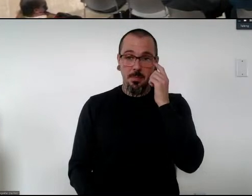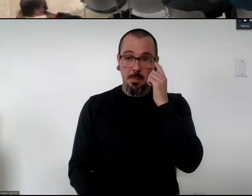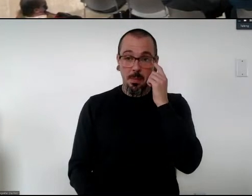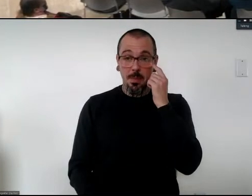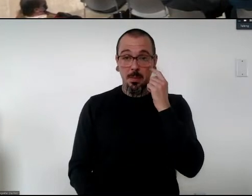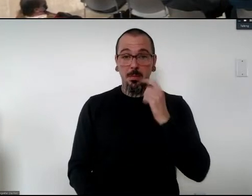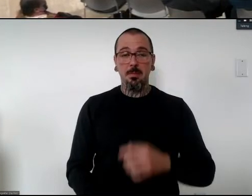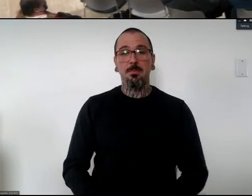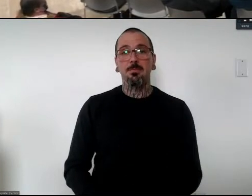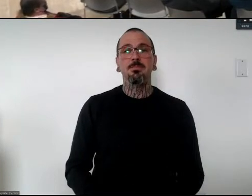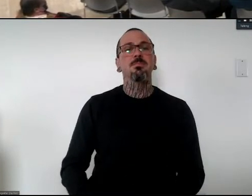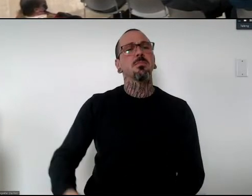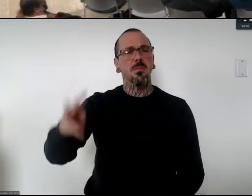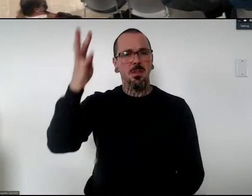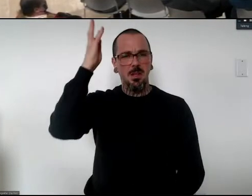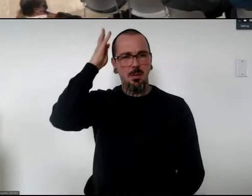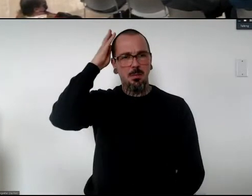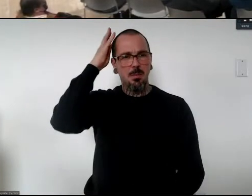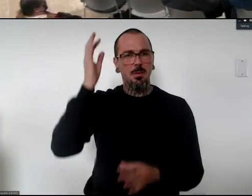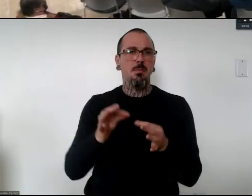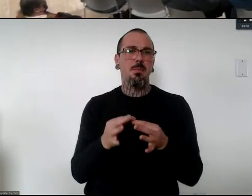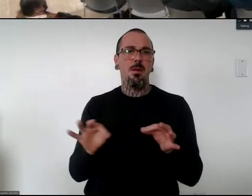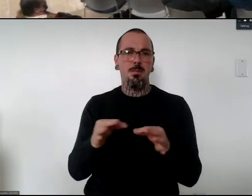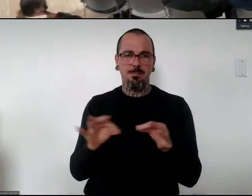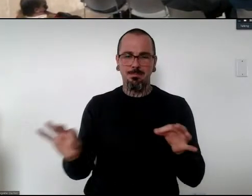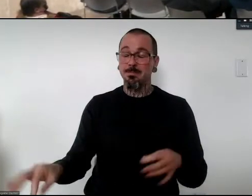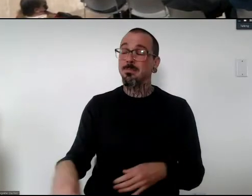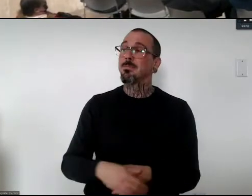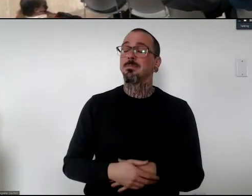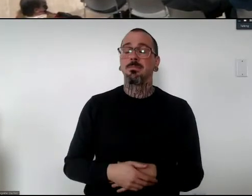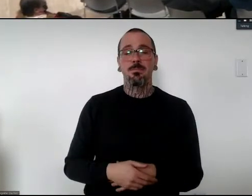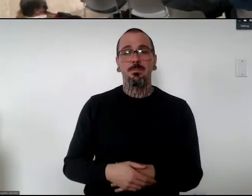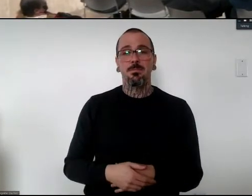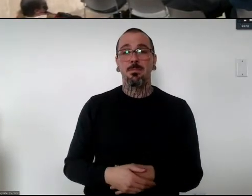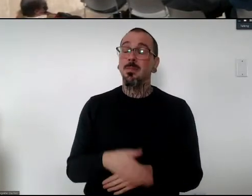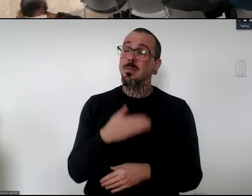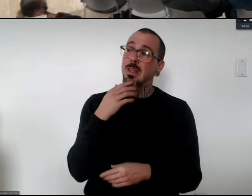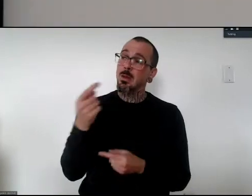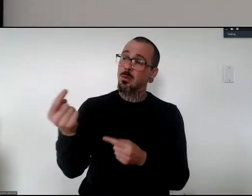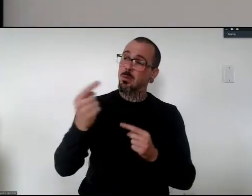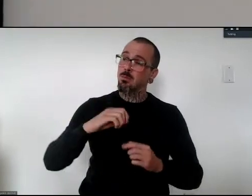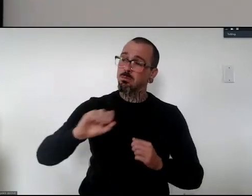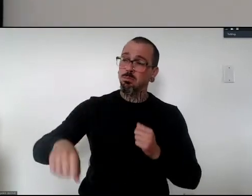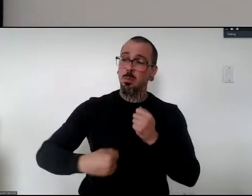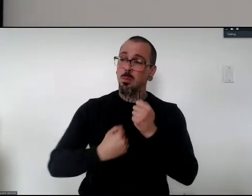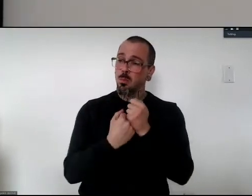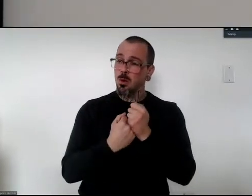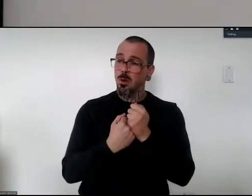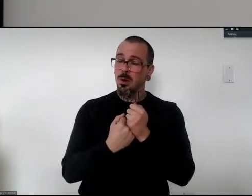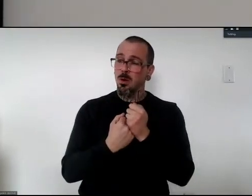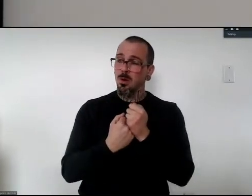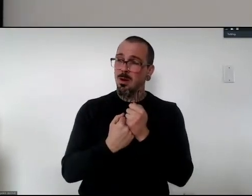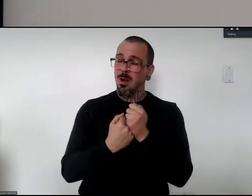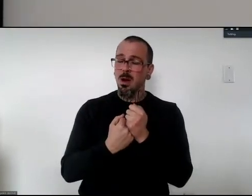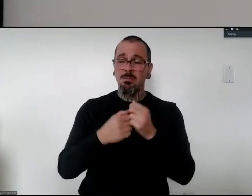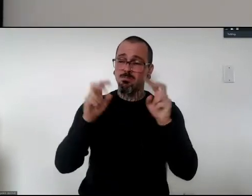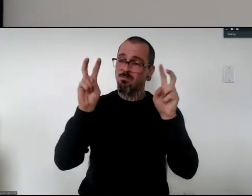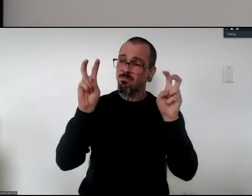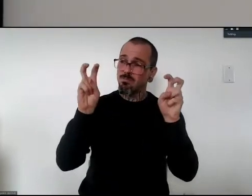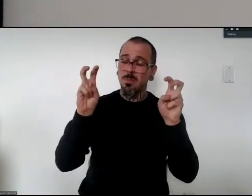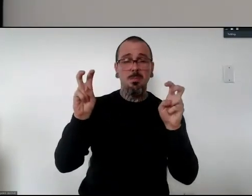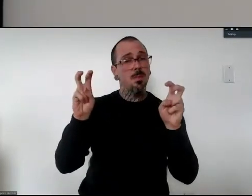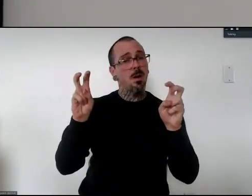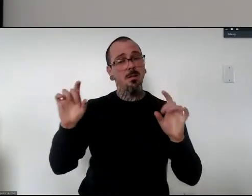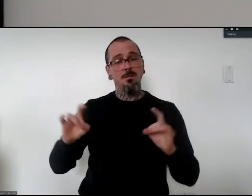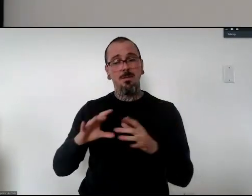Well, Alan, to everybody who came out today to support and to continue the conversation about